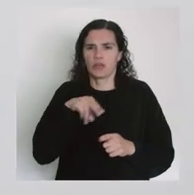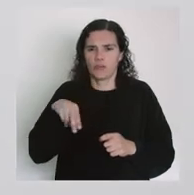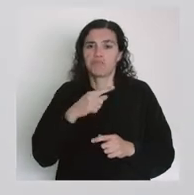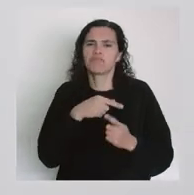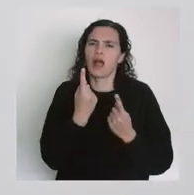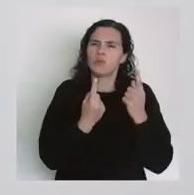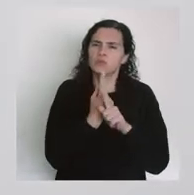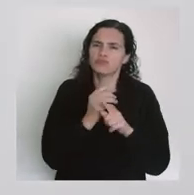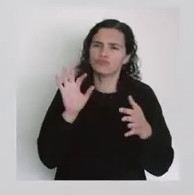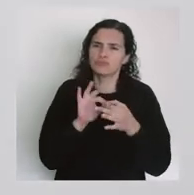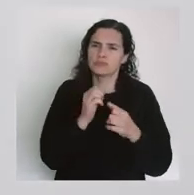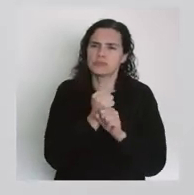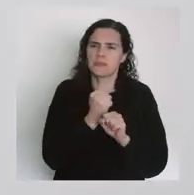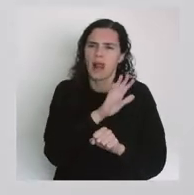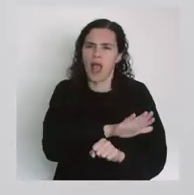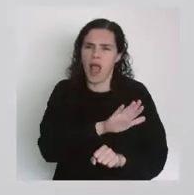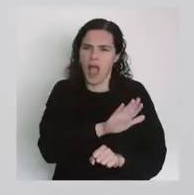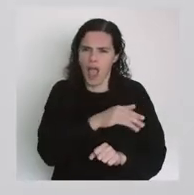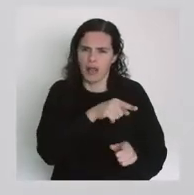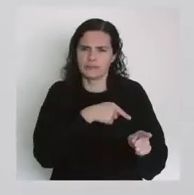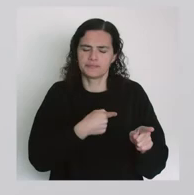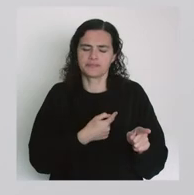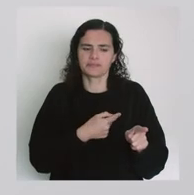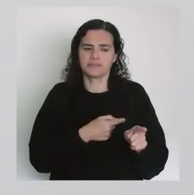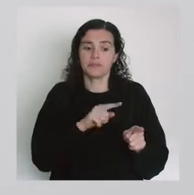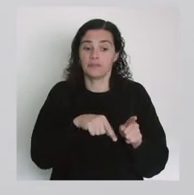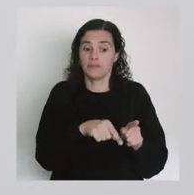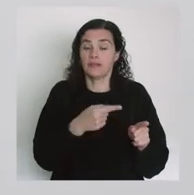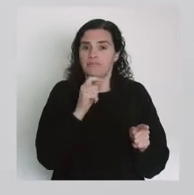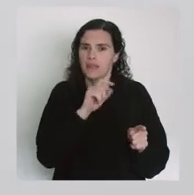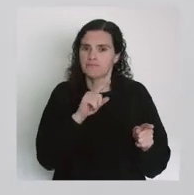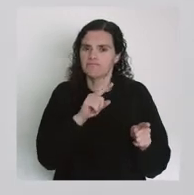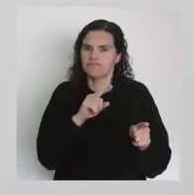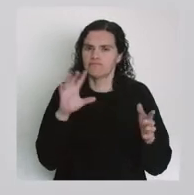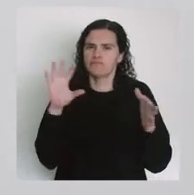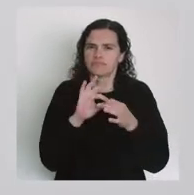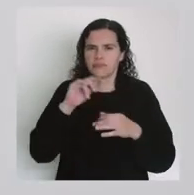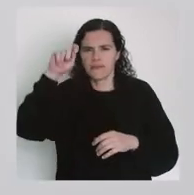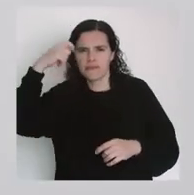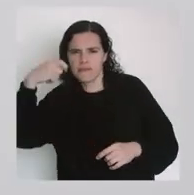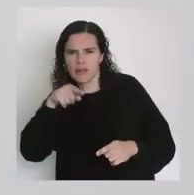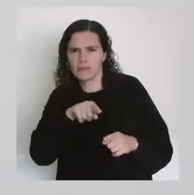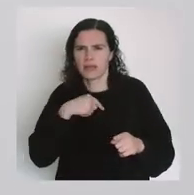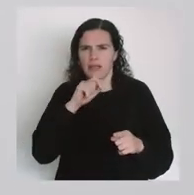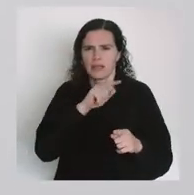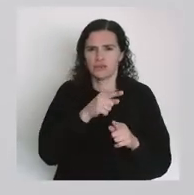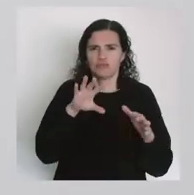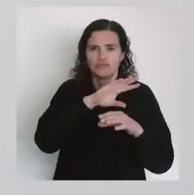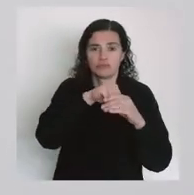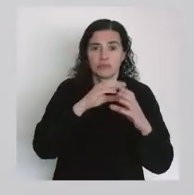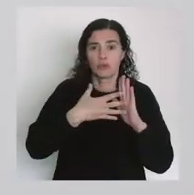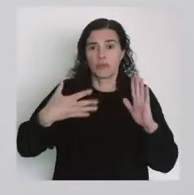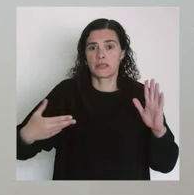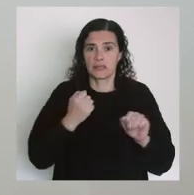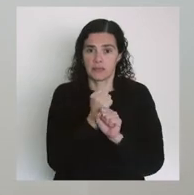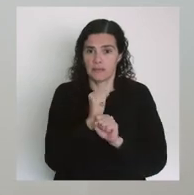of the work that is very present here, is that connect to the film, and that's part of the complexity of their